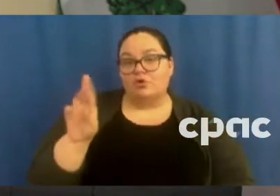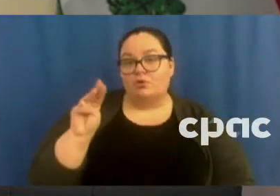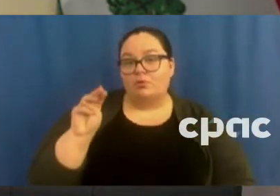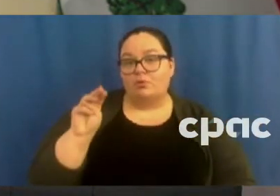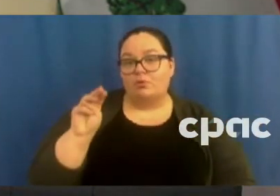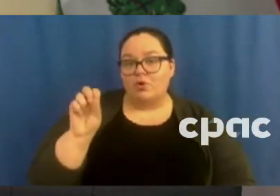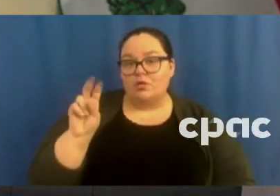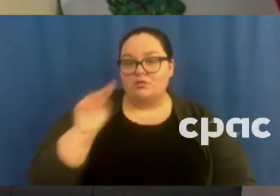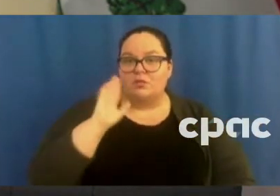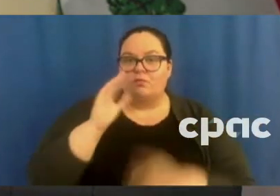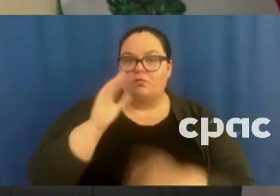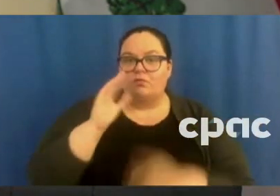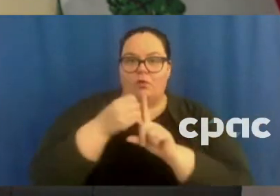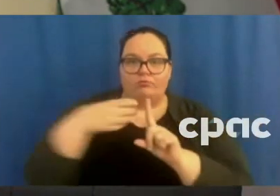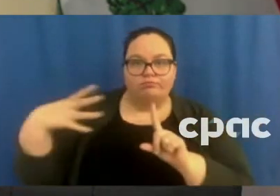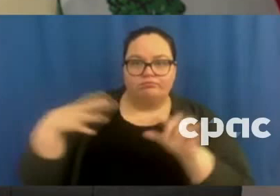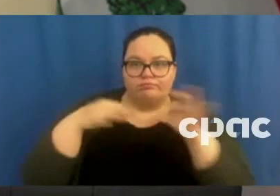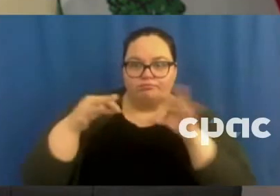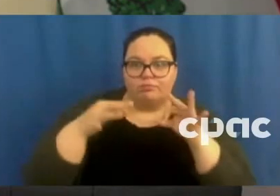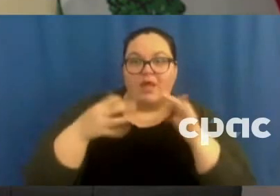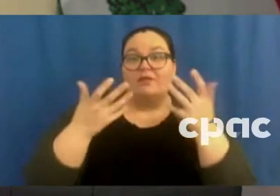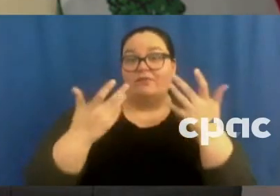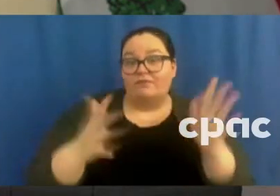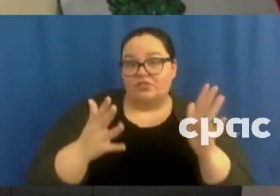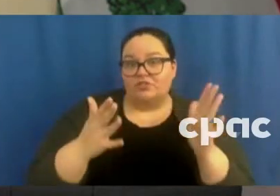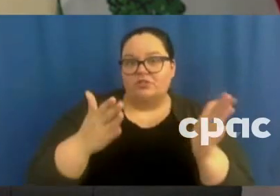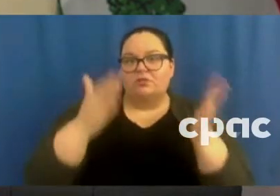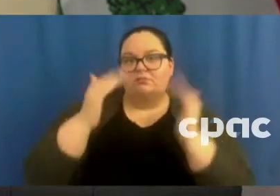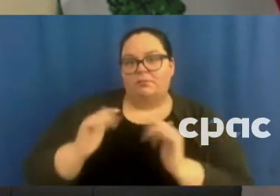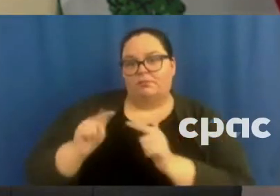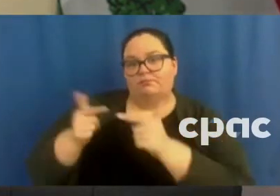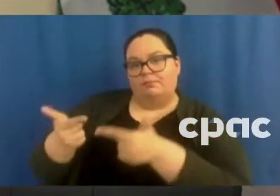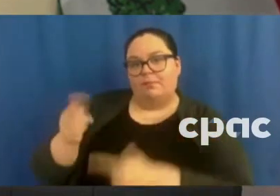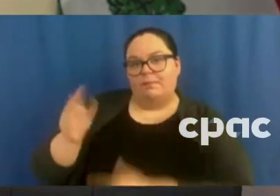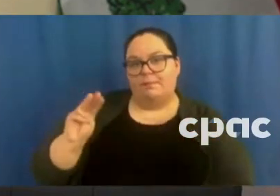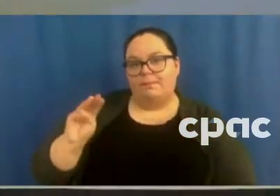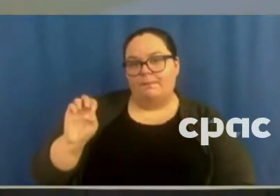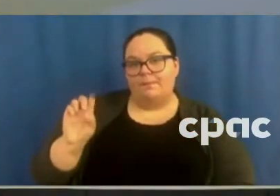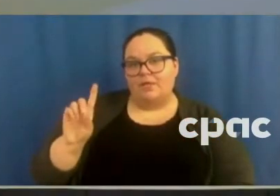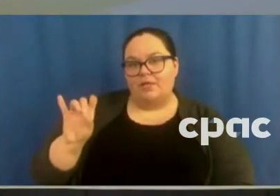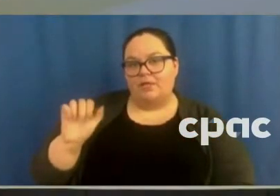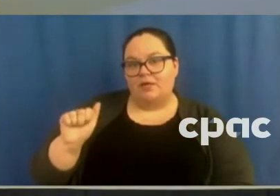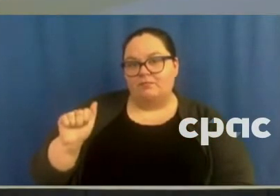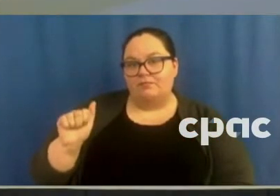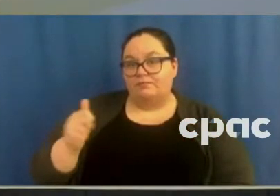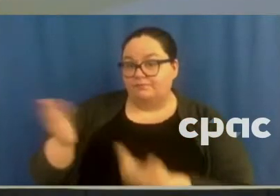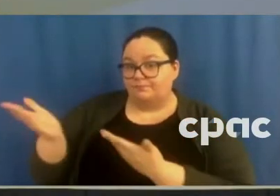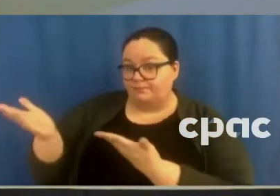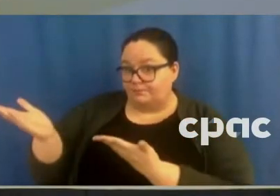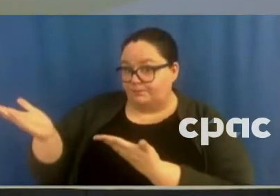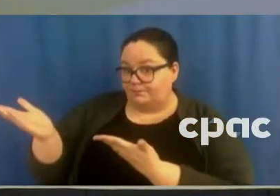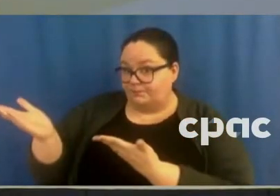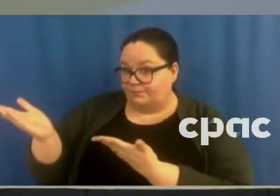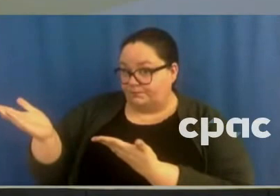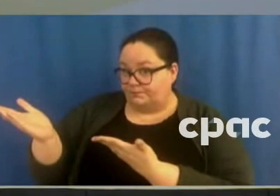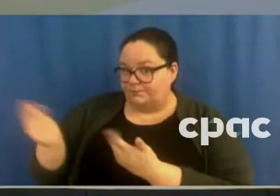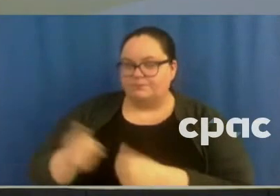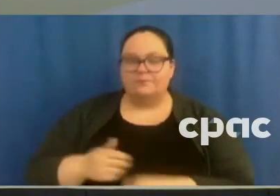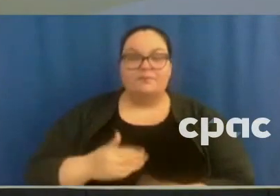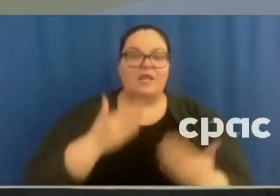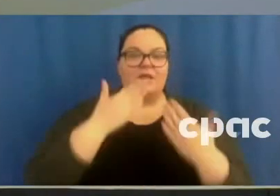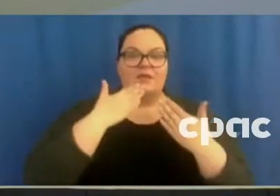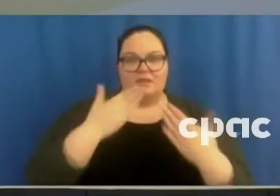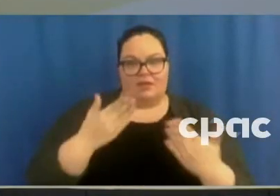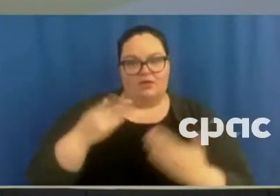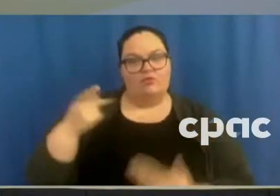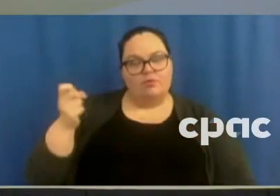we will open the line up to questions from our friends in the media. So over to you, Dr. Morrison. Thank you, Premier. Good afternoon,